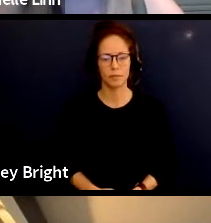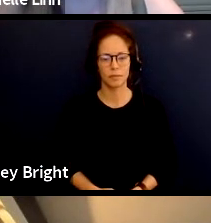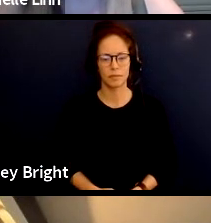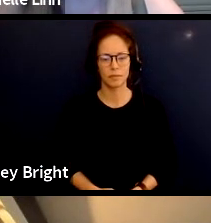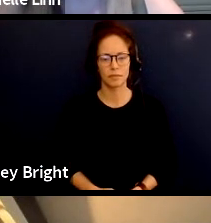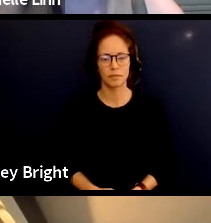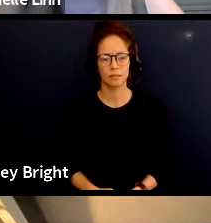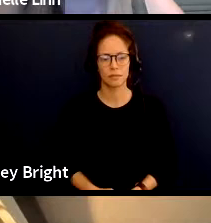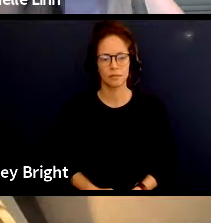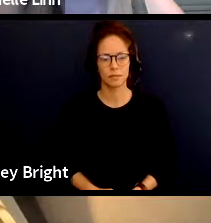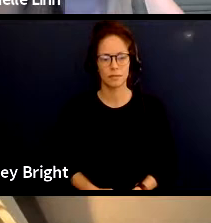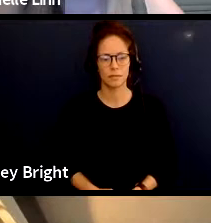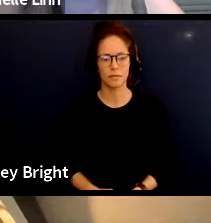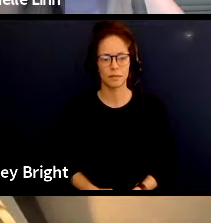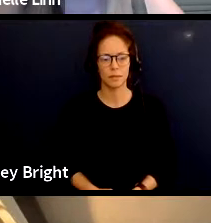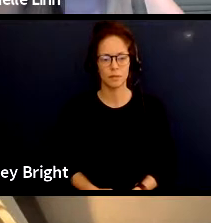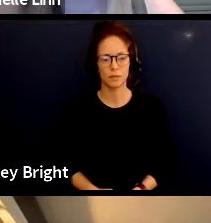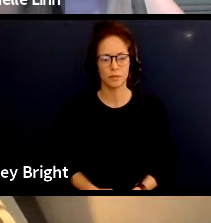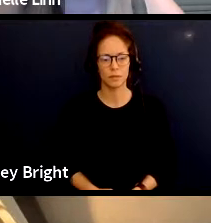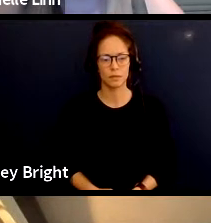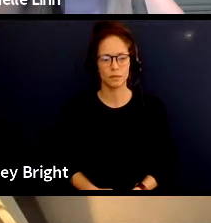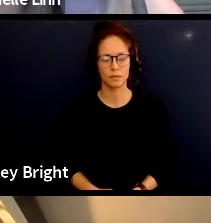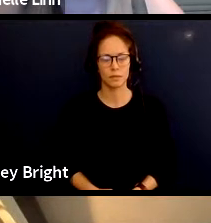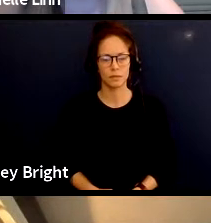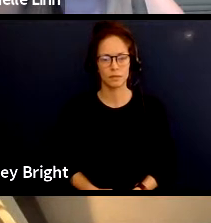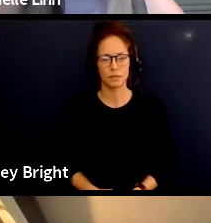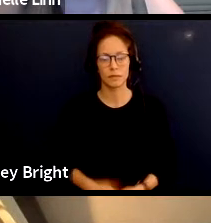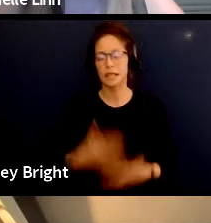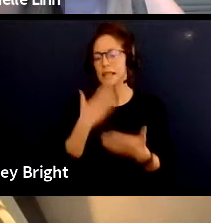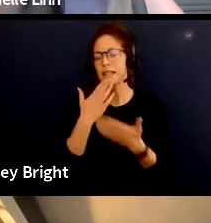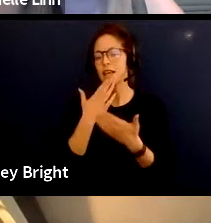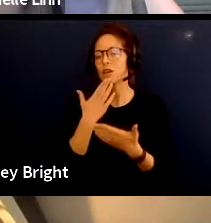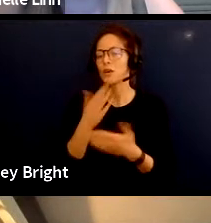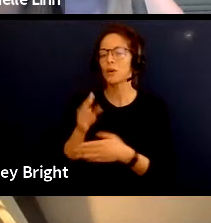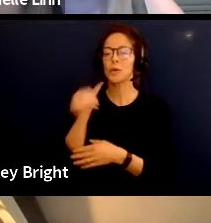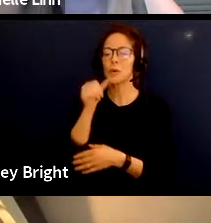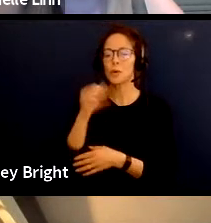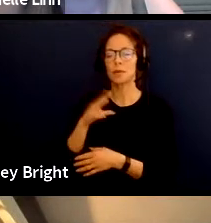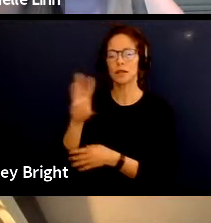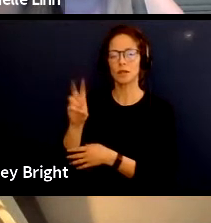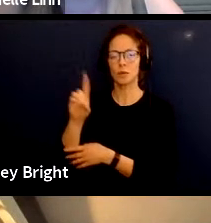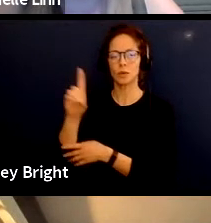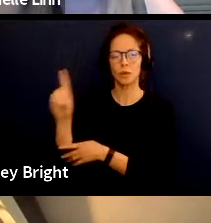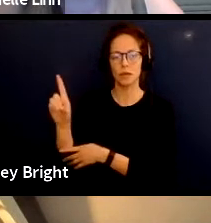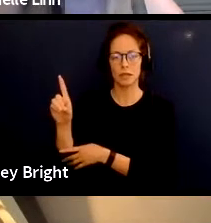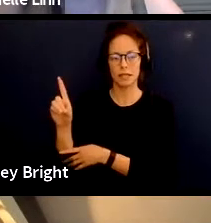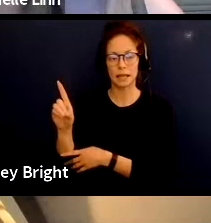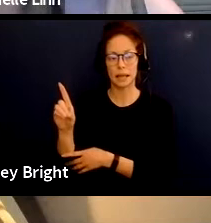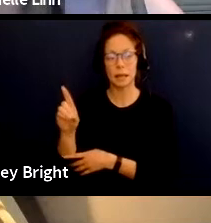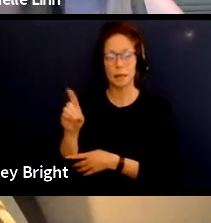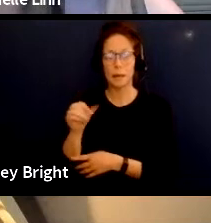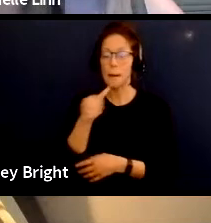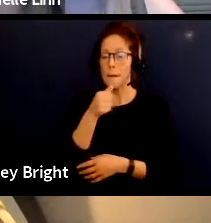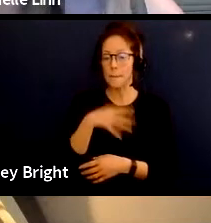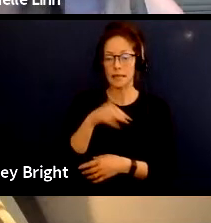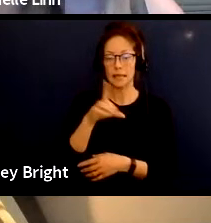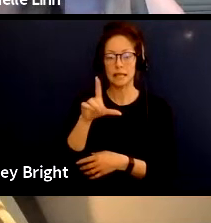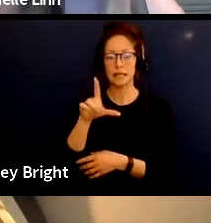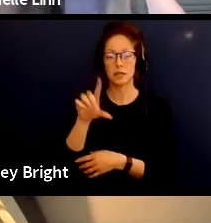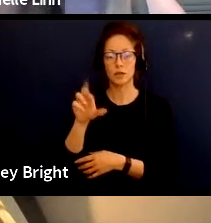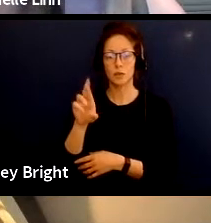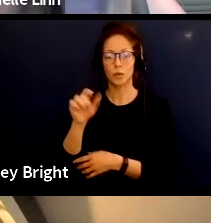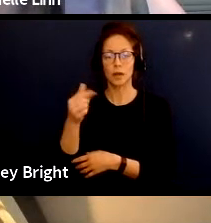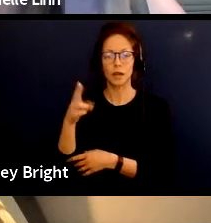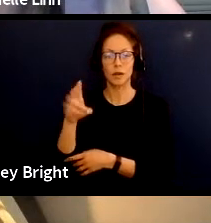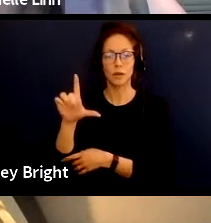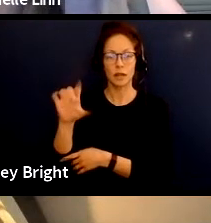Thank you for your comments, Mrs. Woods. Mrs. Lee, Baranga Lee, you are